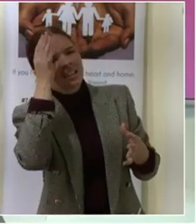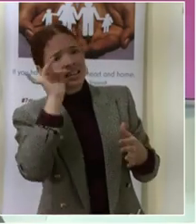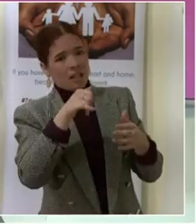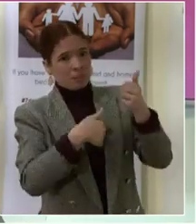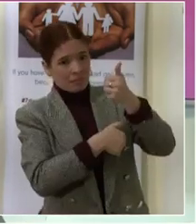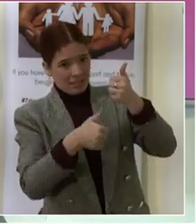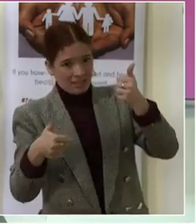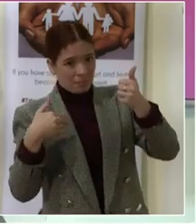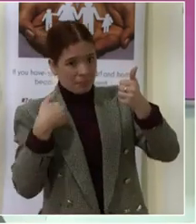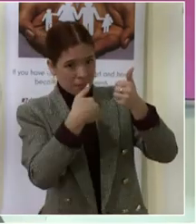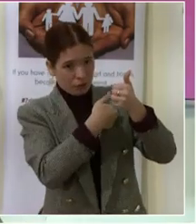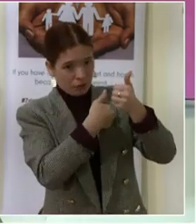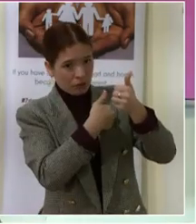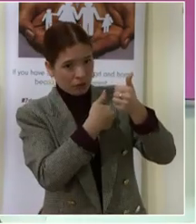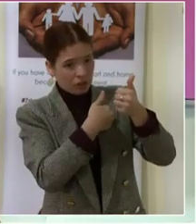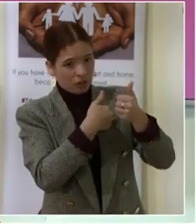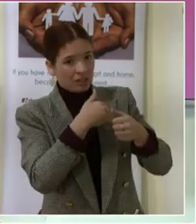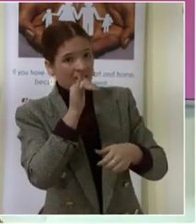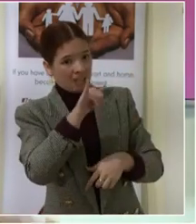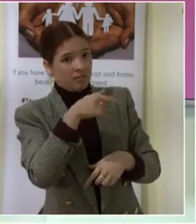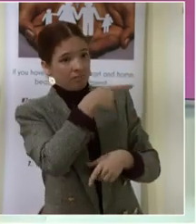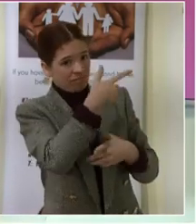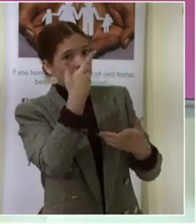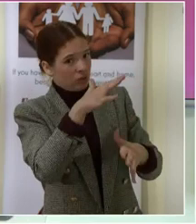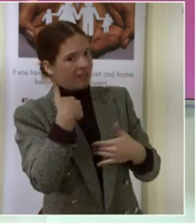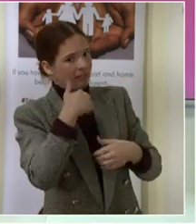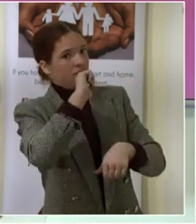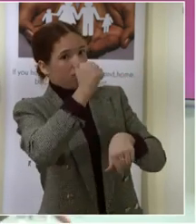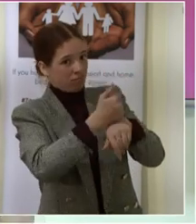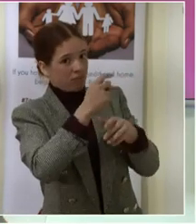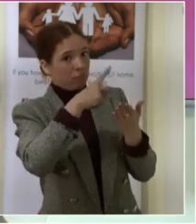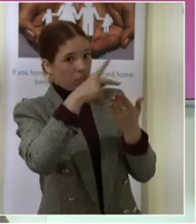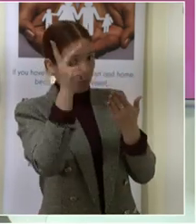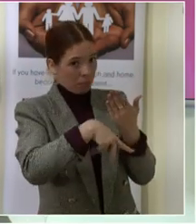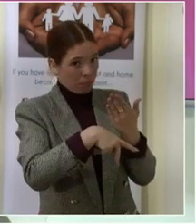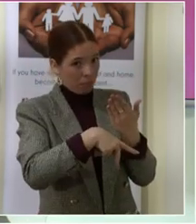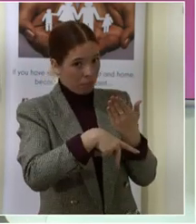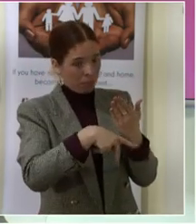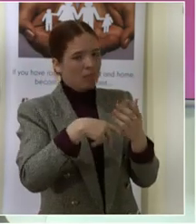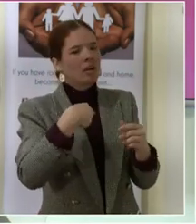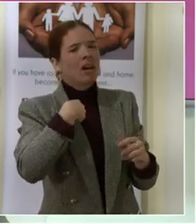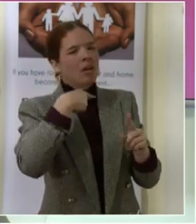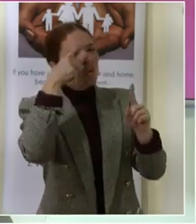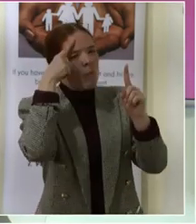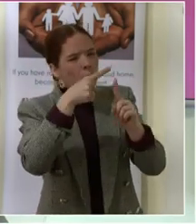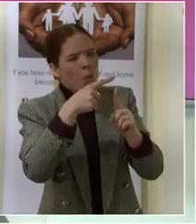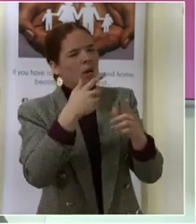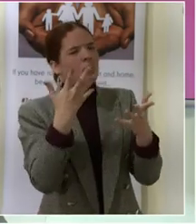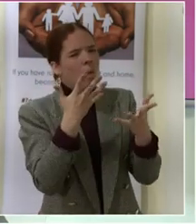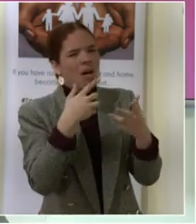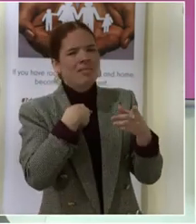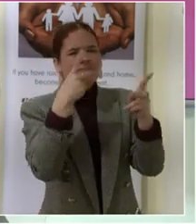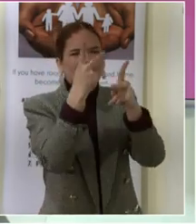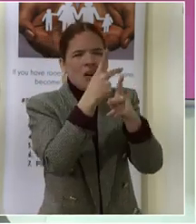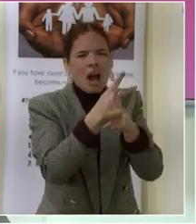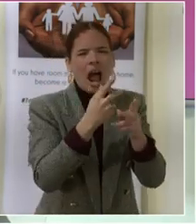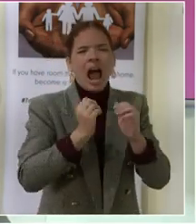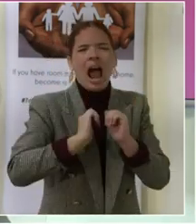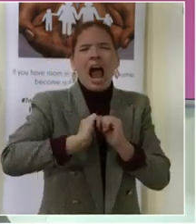very successful in implementing programs help us figure out the ways to take it to the next